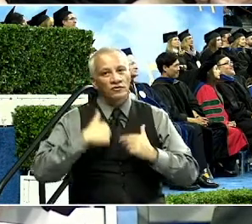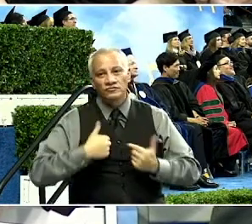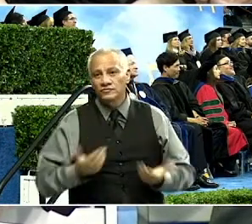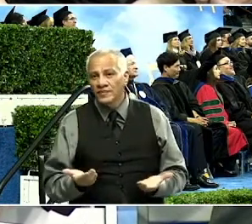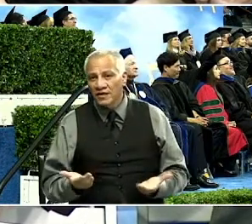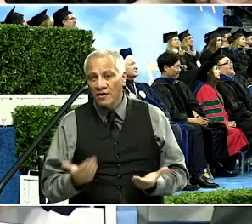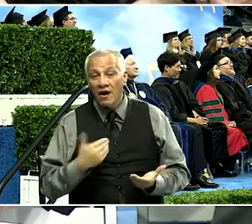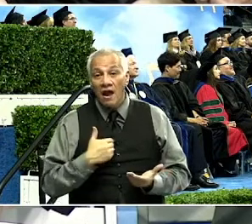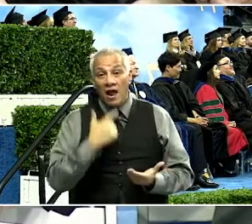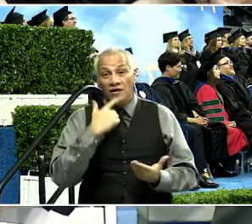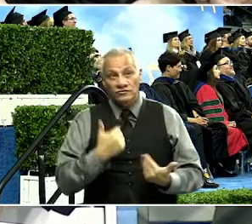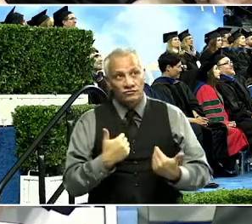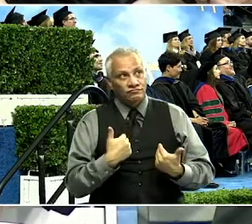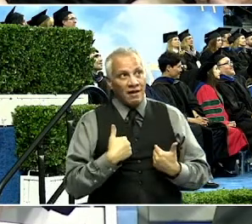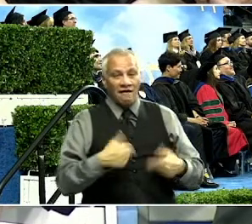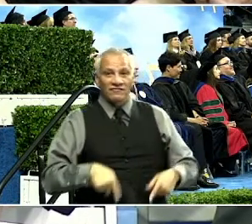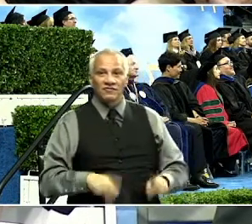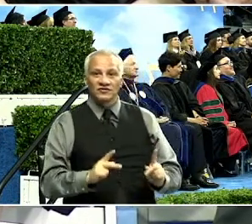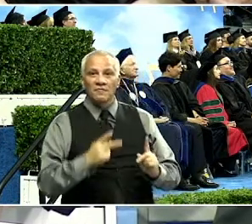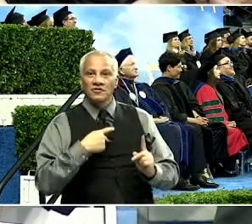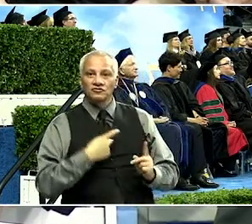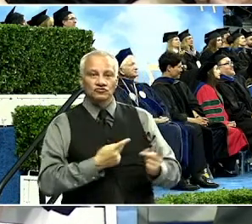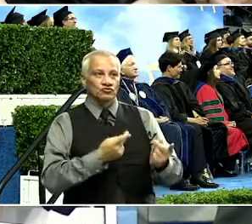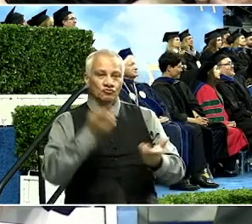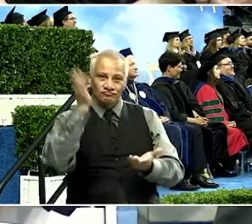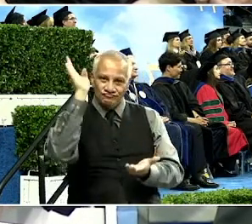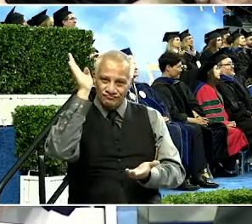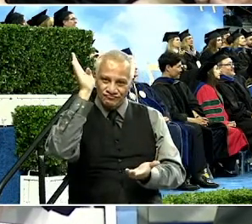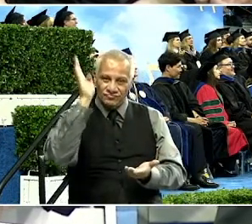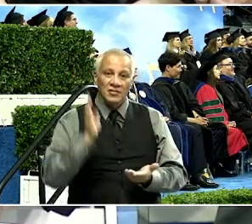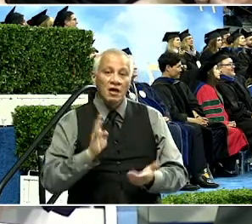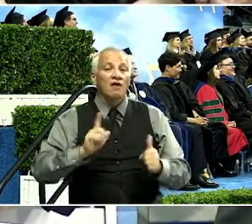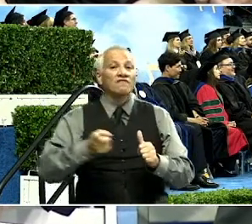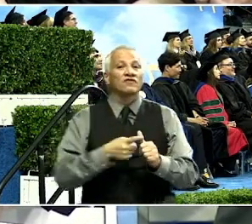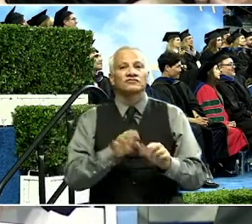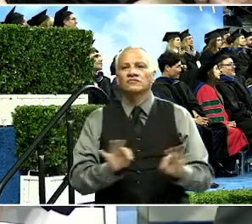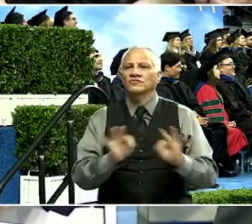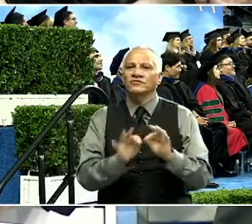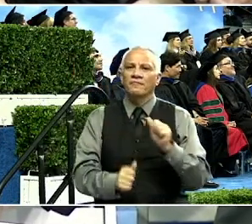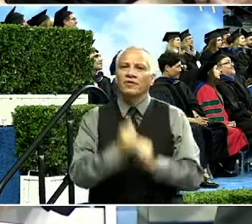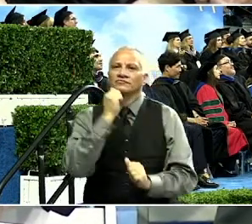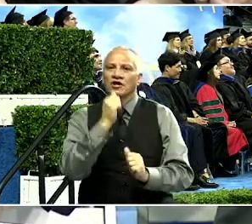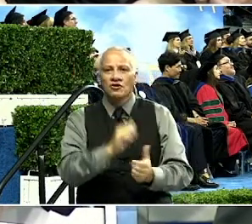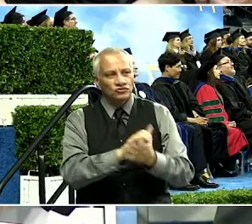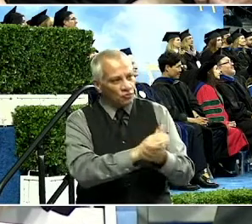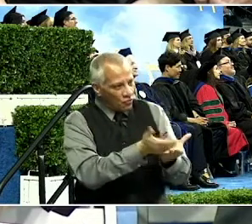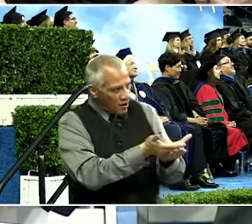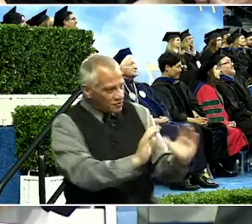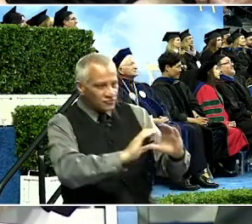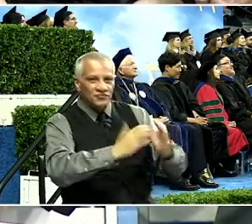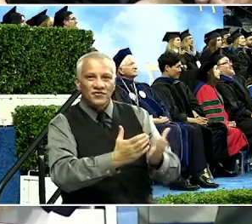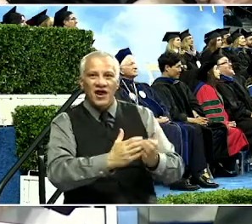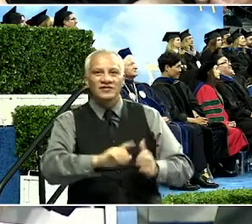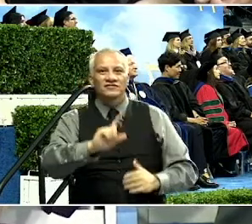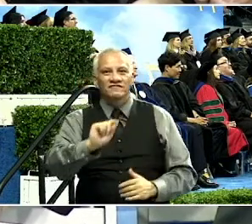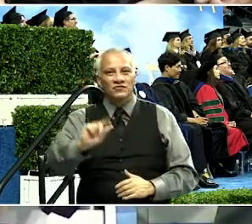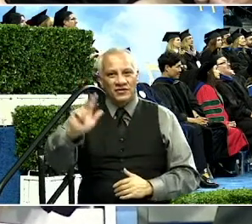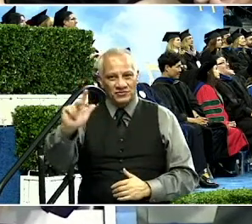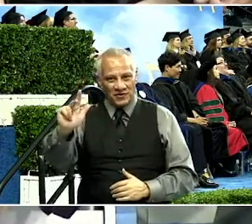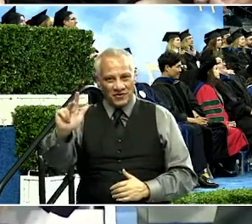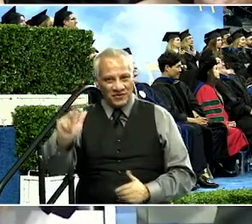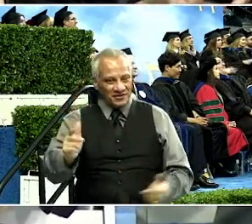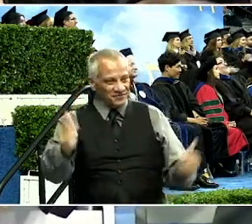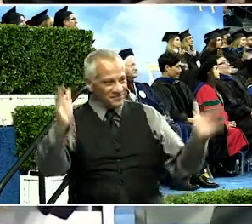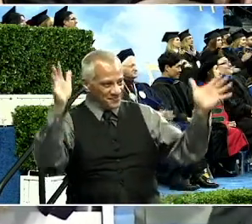to have this opportunity to address you all. First and foremost, congratulations to the class of 2023.